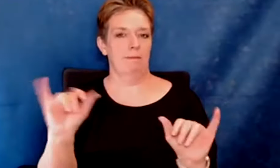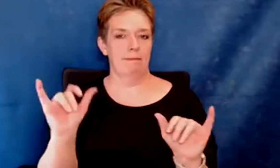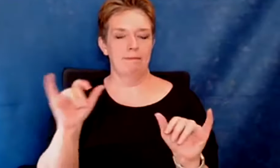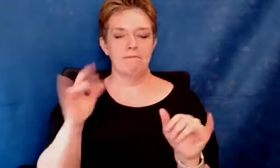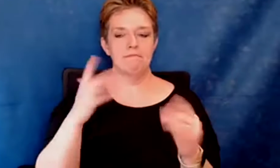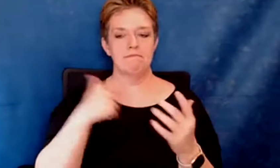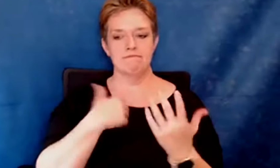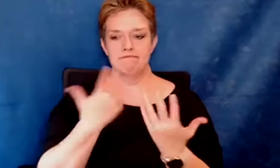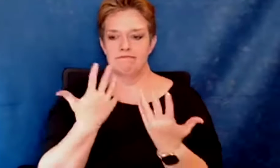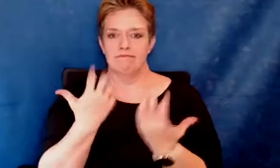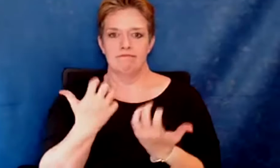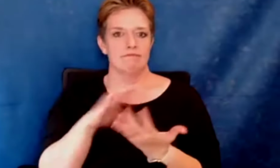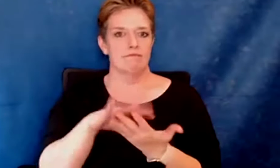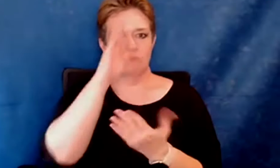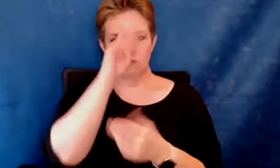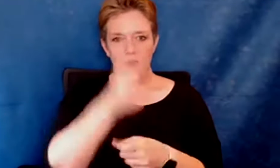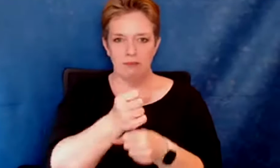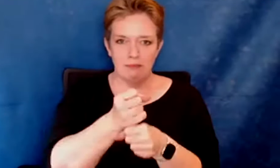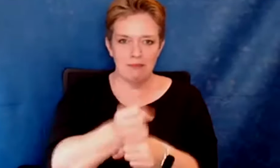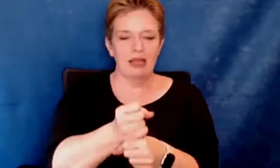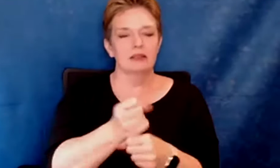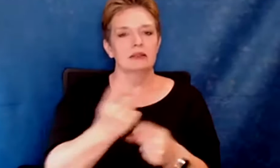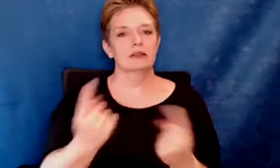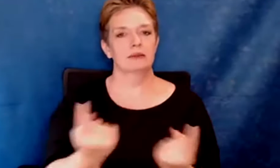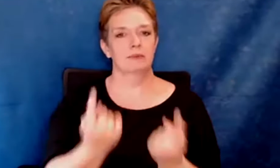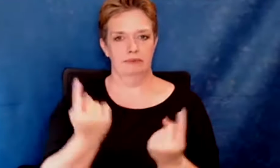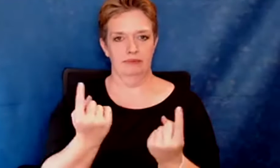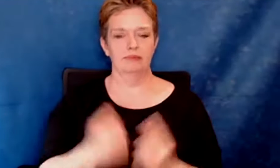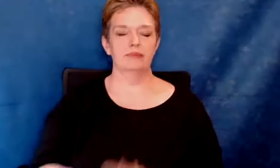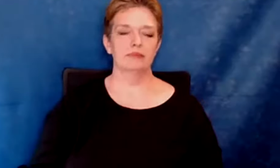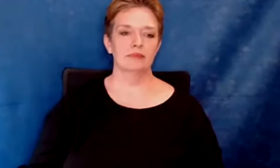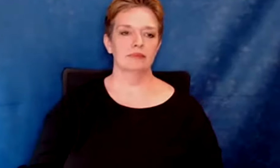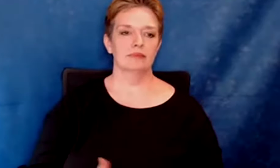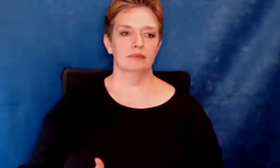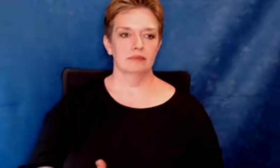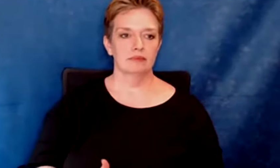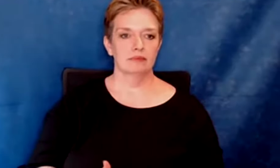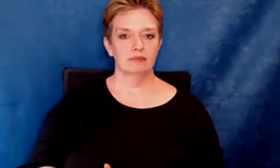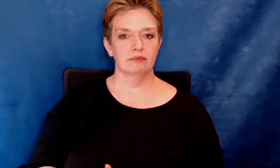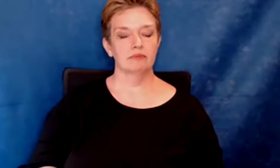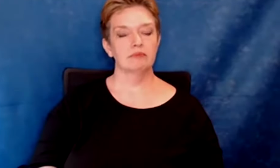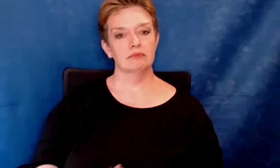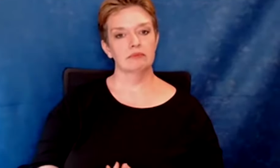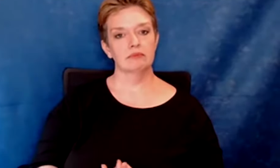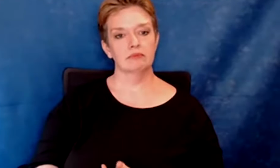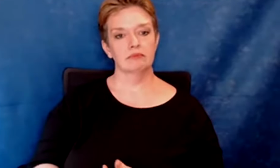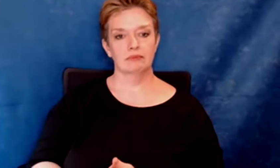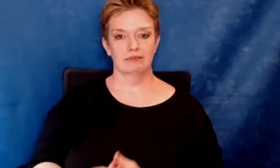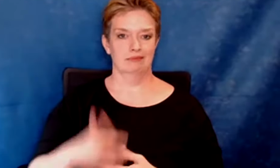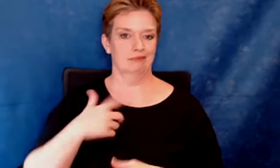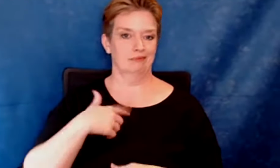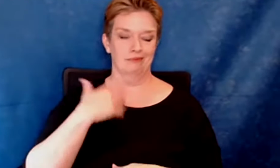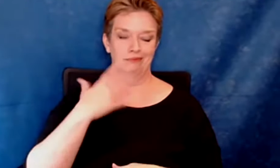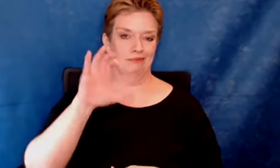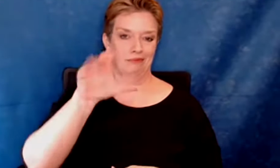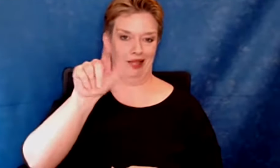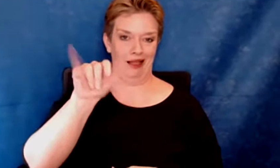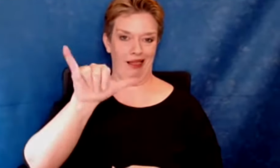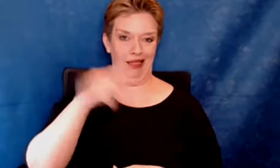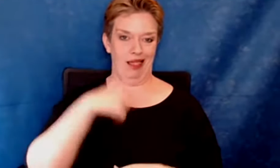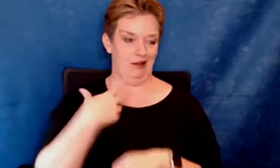want to learn how to make something like that. So I've worked in clay since I was in high school,